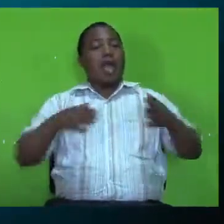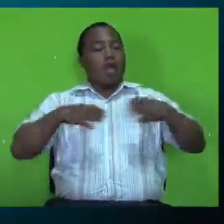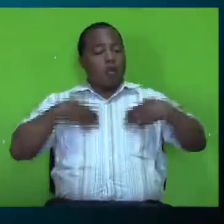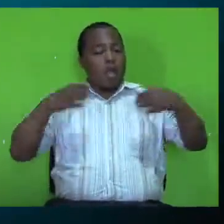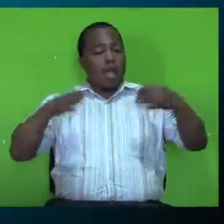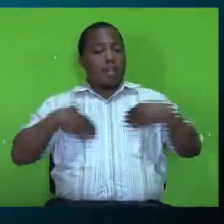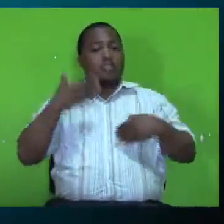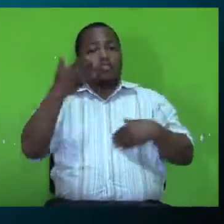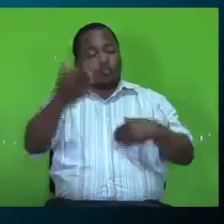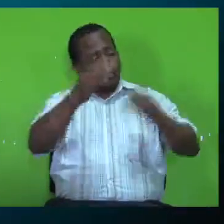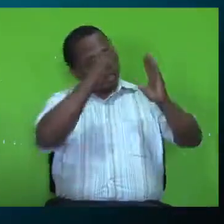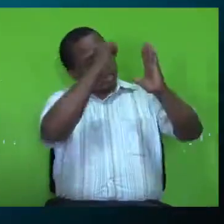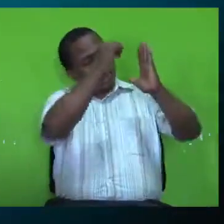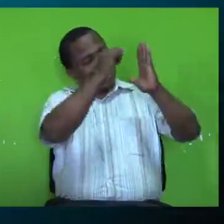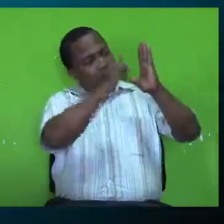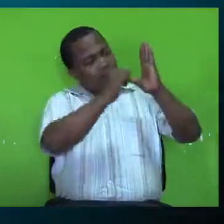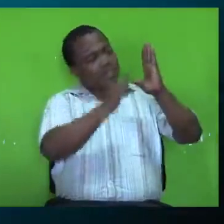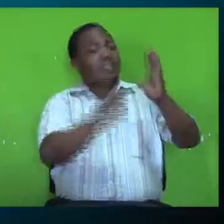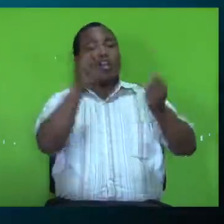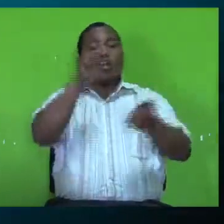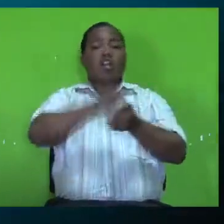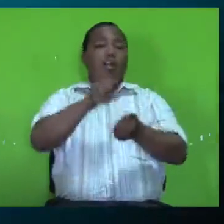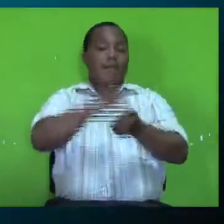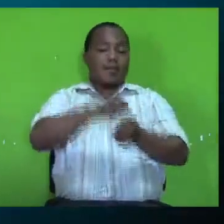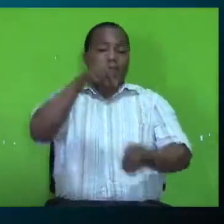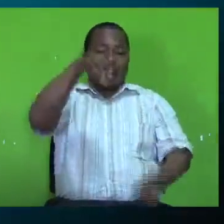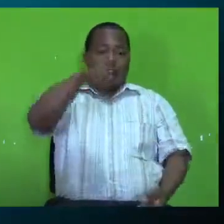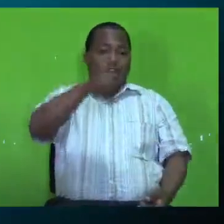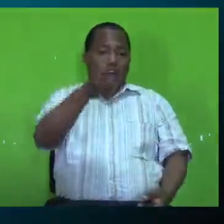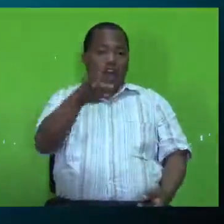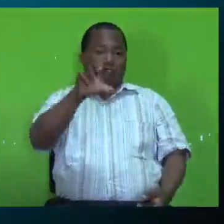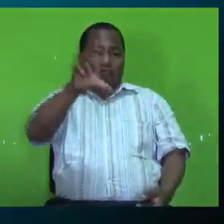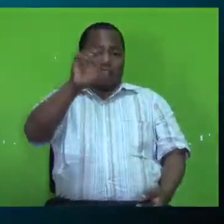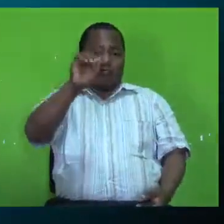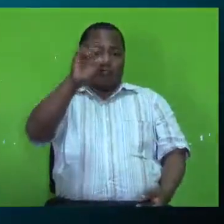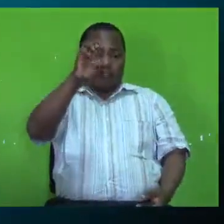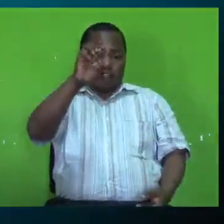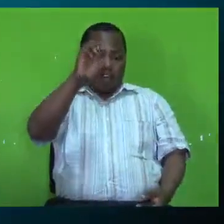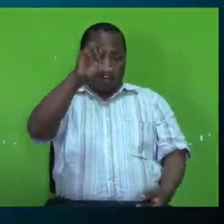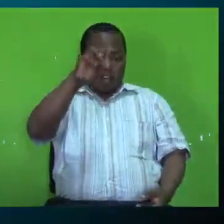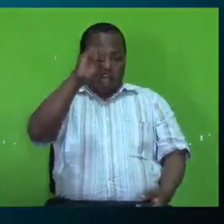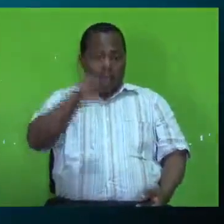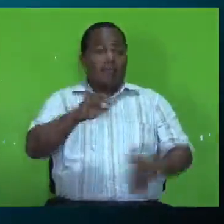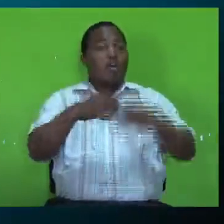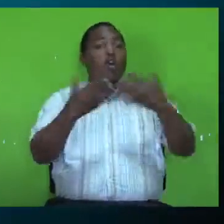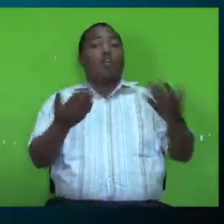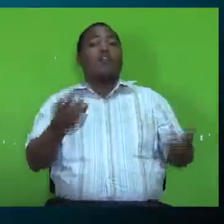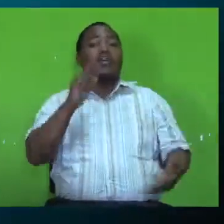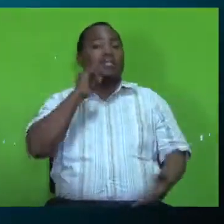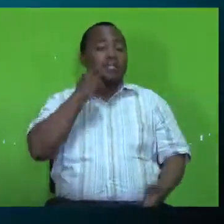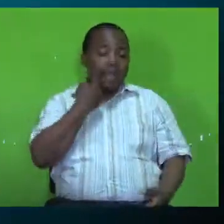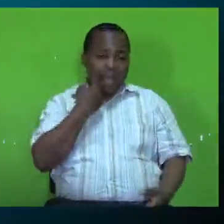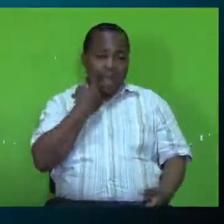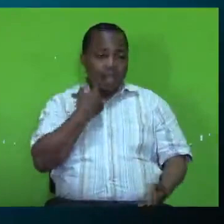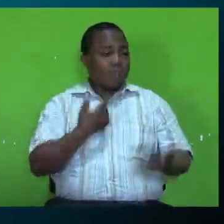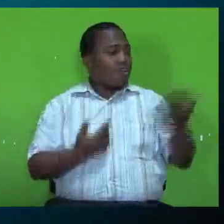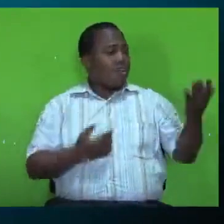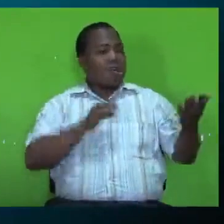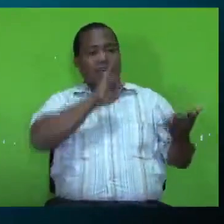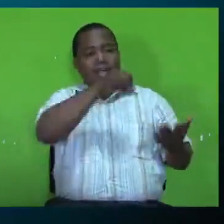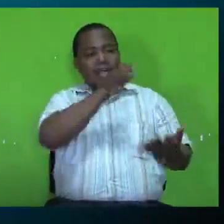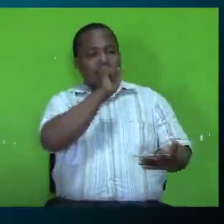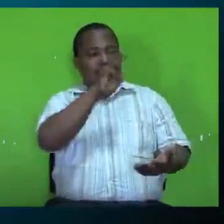to mention the components of phloem tissues. Who can try, please? Yes,